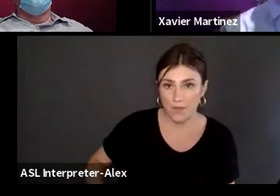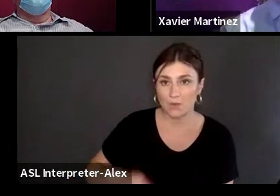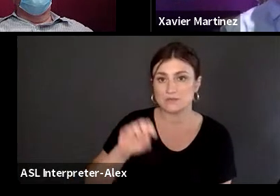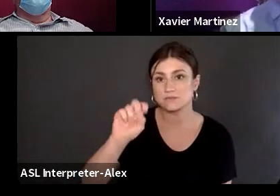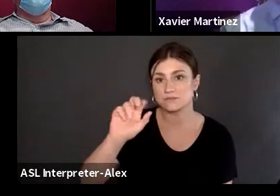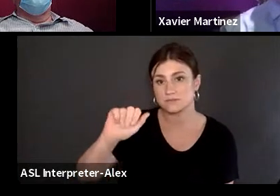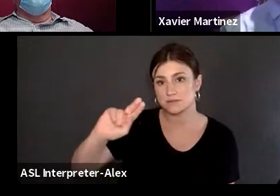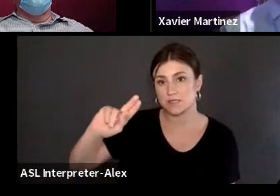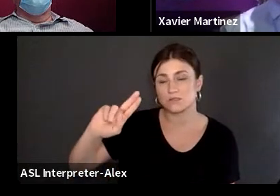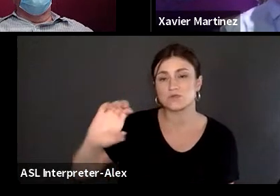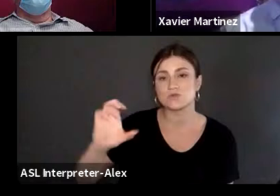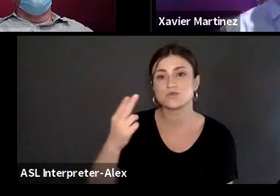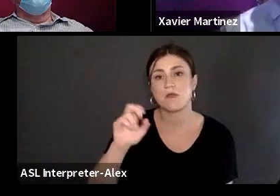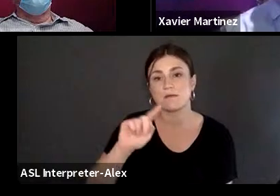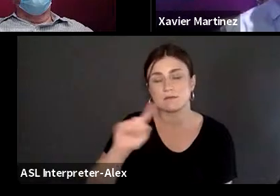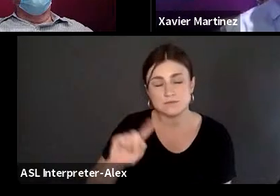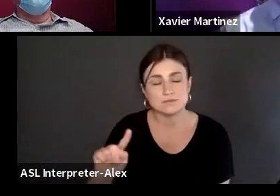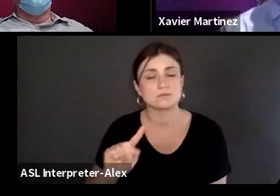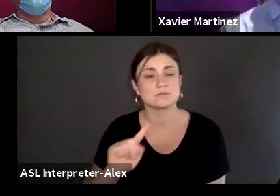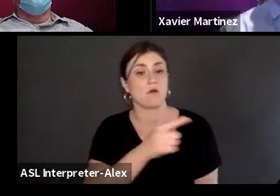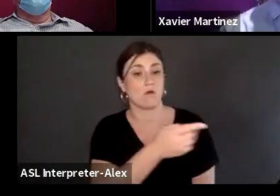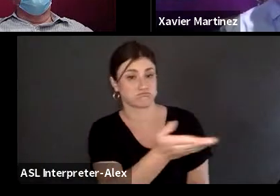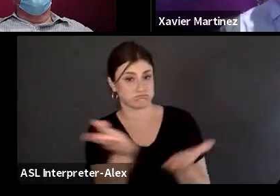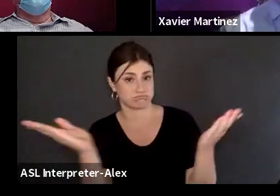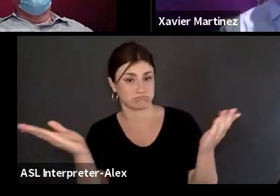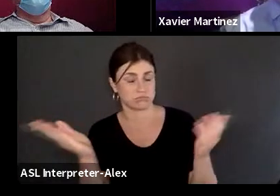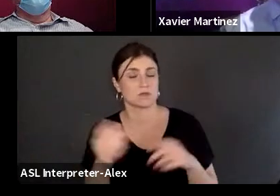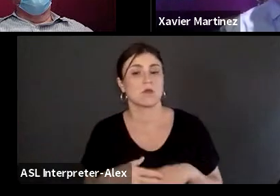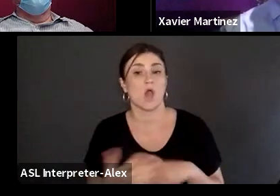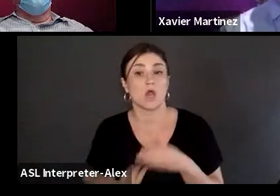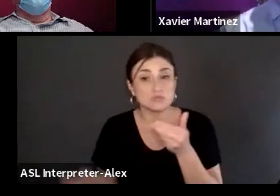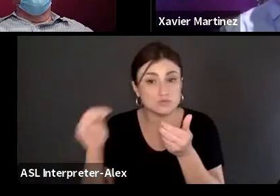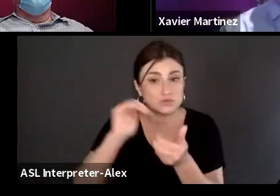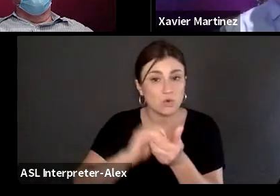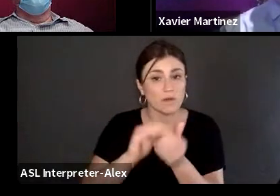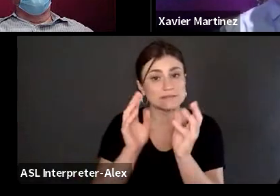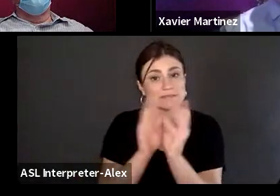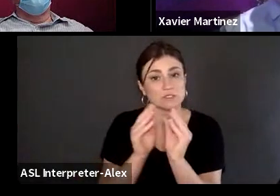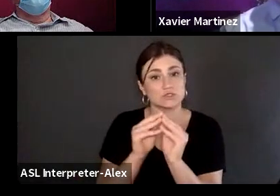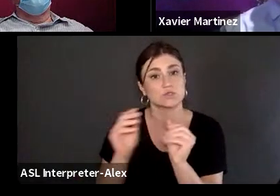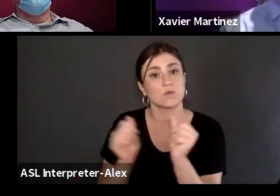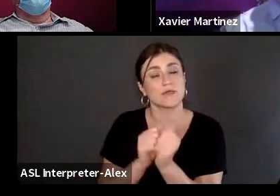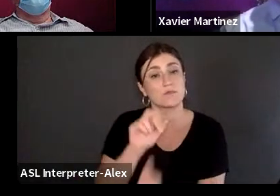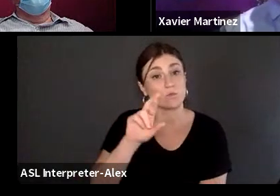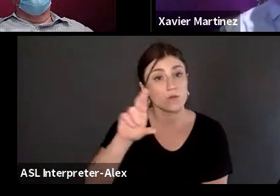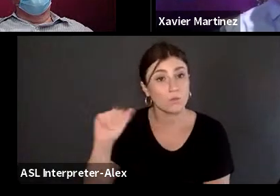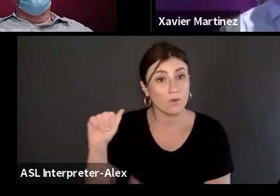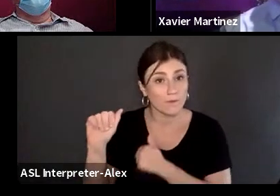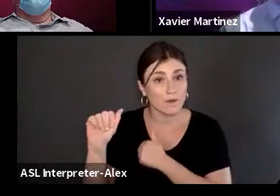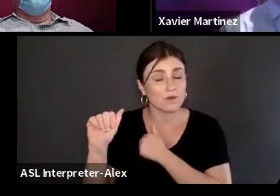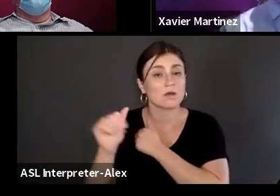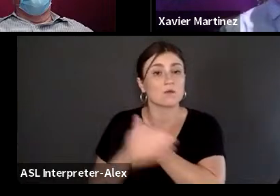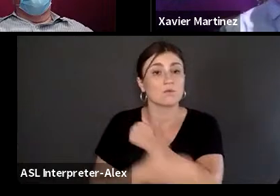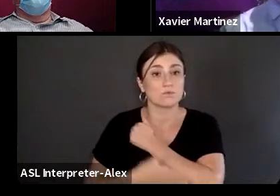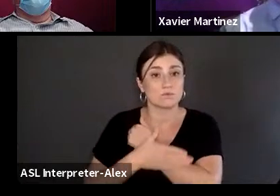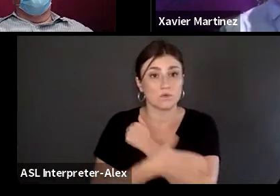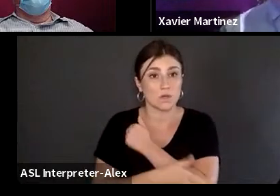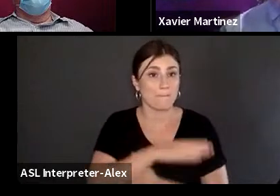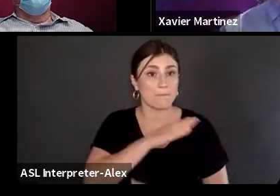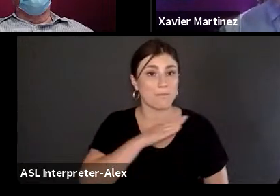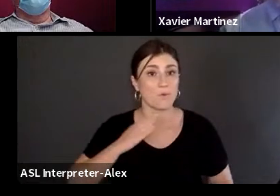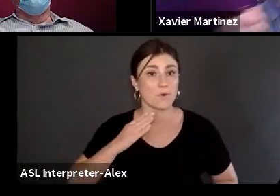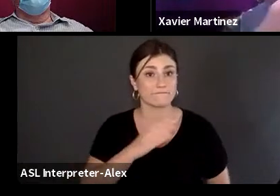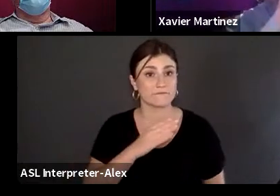body to a joint session with Rio Arriba County Board of Commissioners in order to discuss